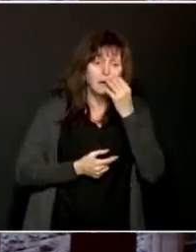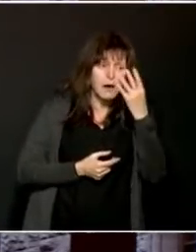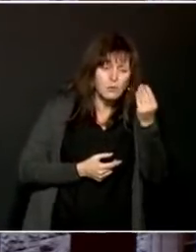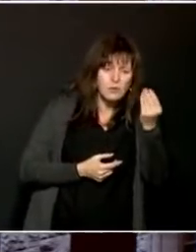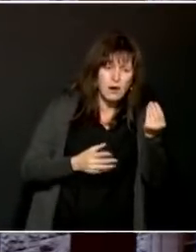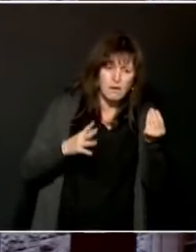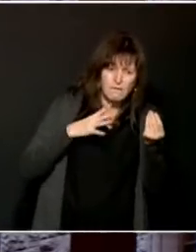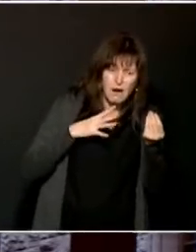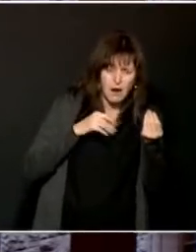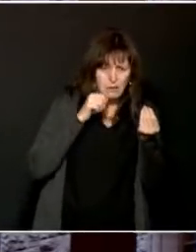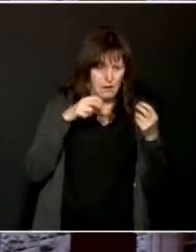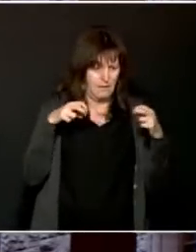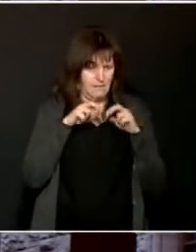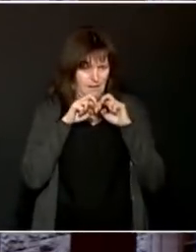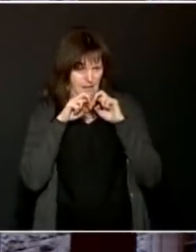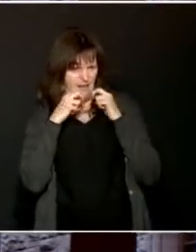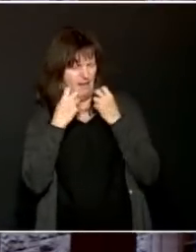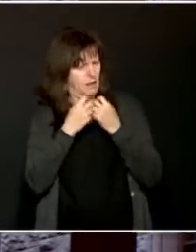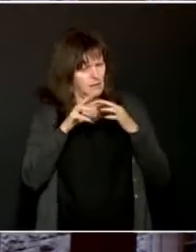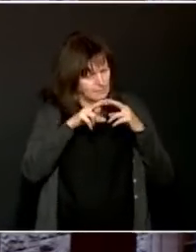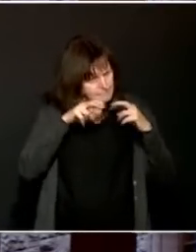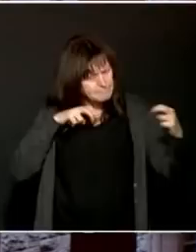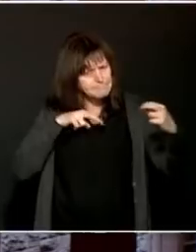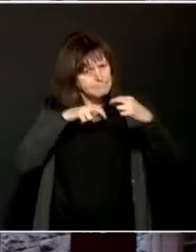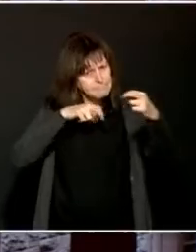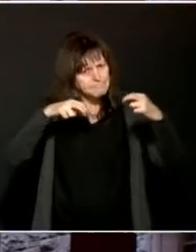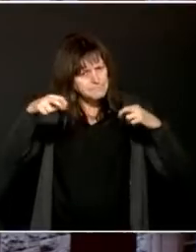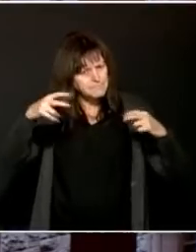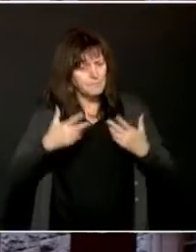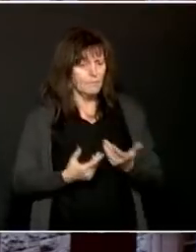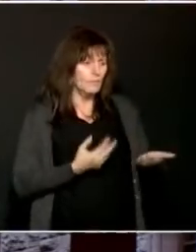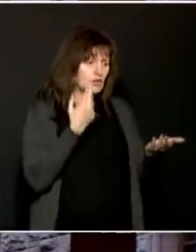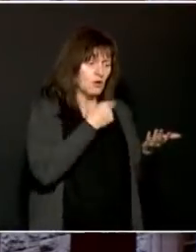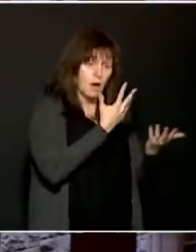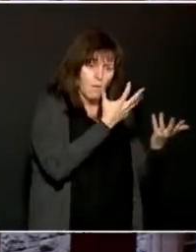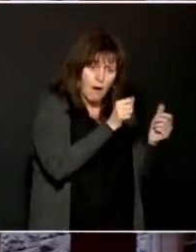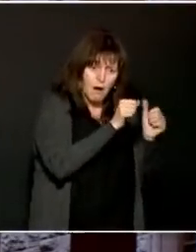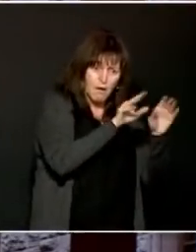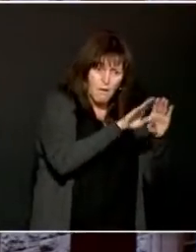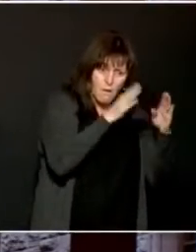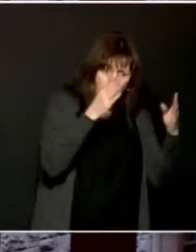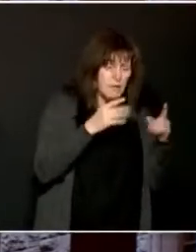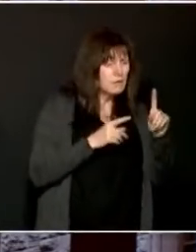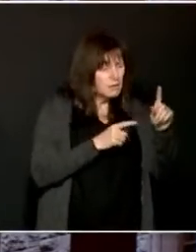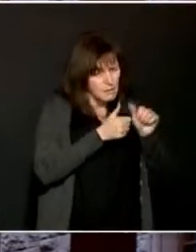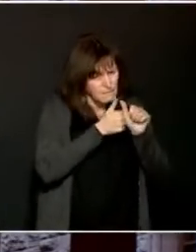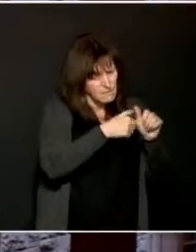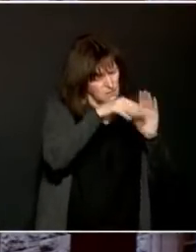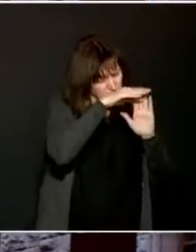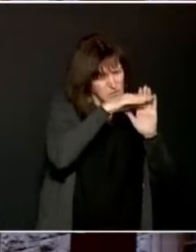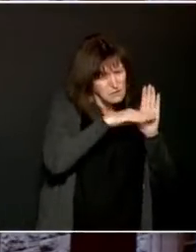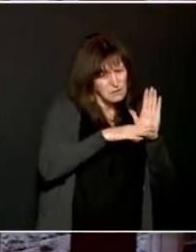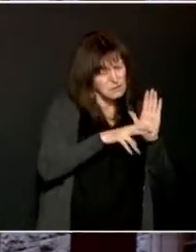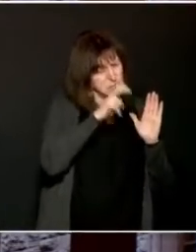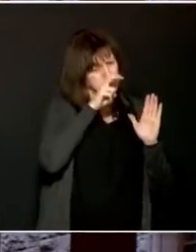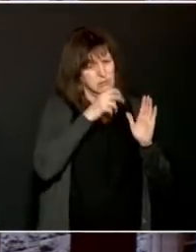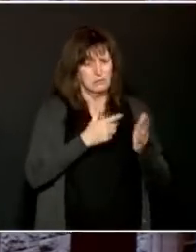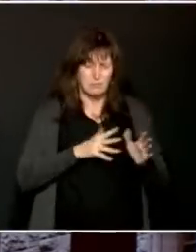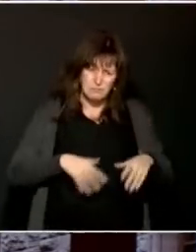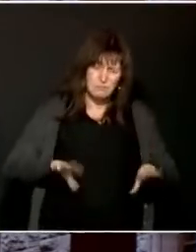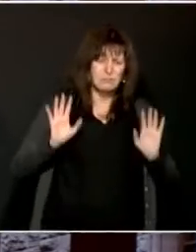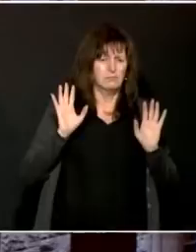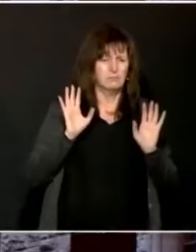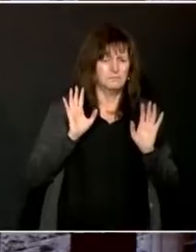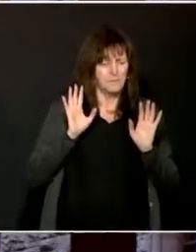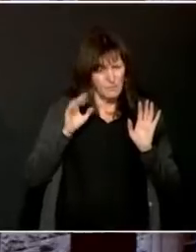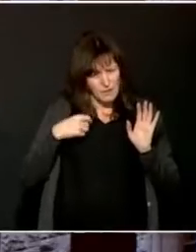open. So we understand that people are tired and want to do that, but we have to hold on a bit longer as we get the vaccines out